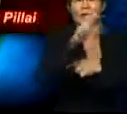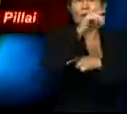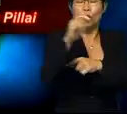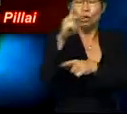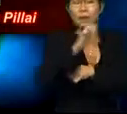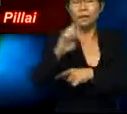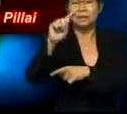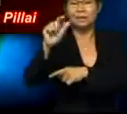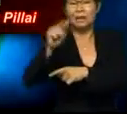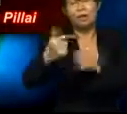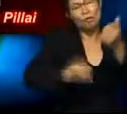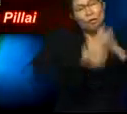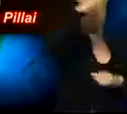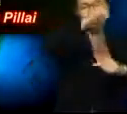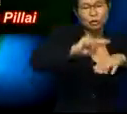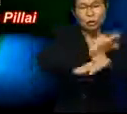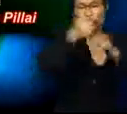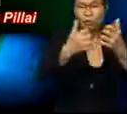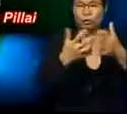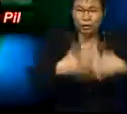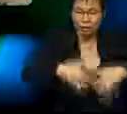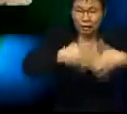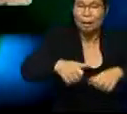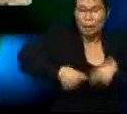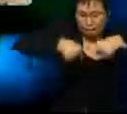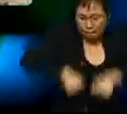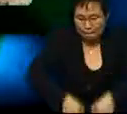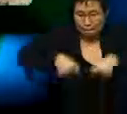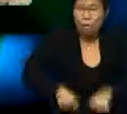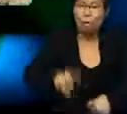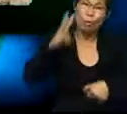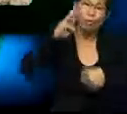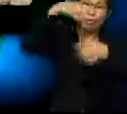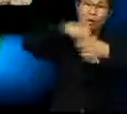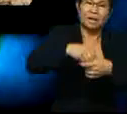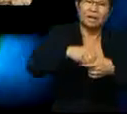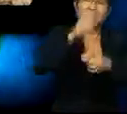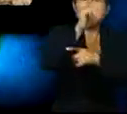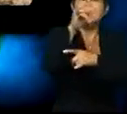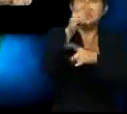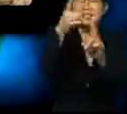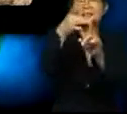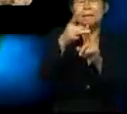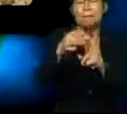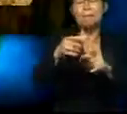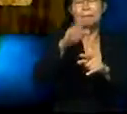first to use electric generators to pump water at tin mines in Rawang, Selangor.